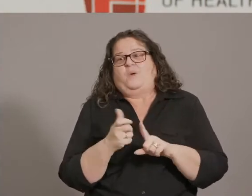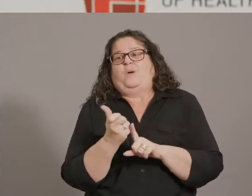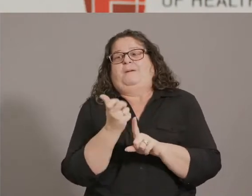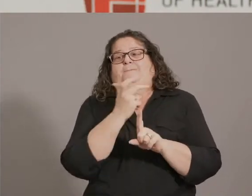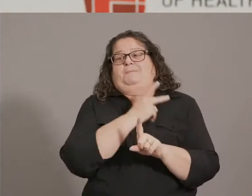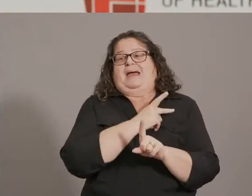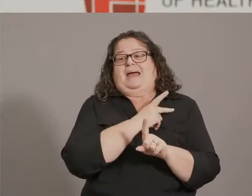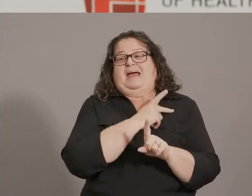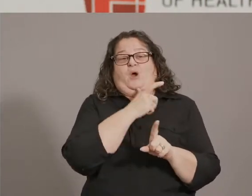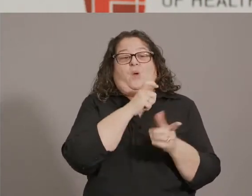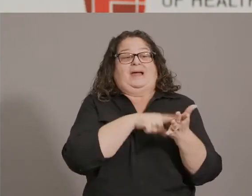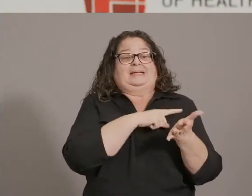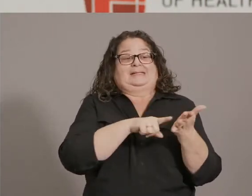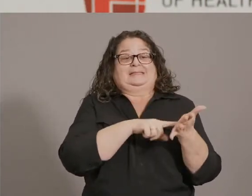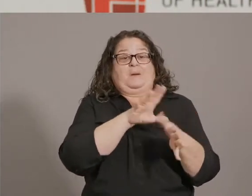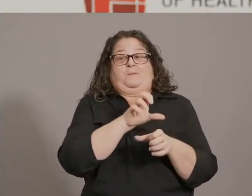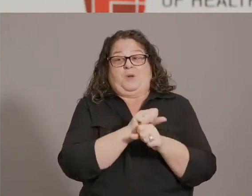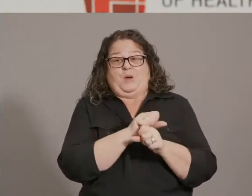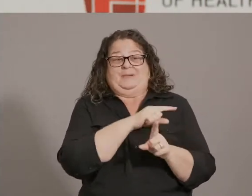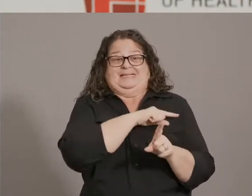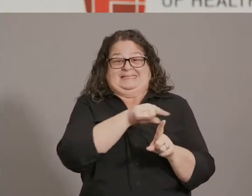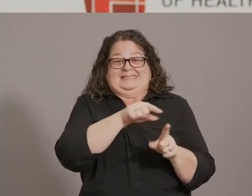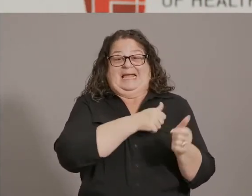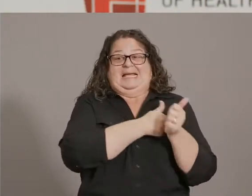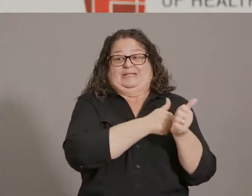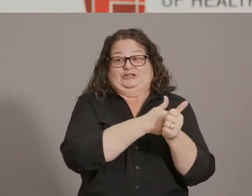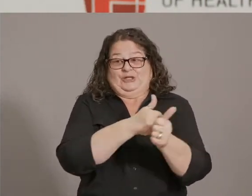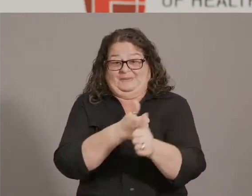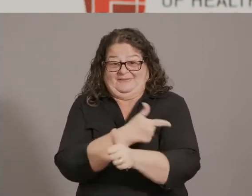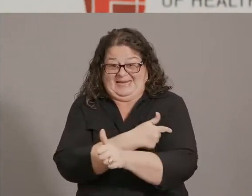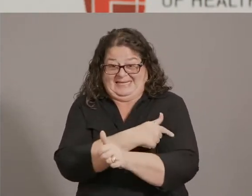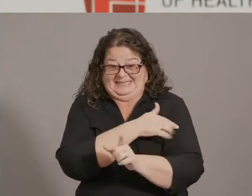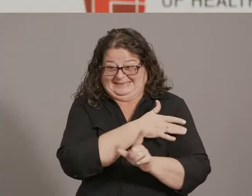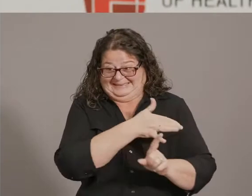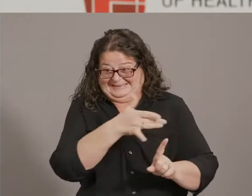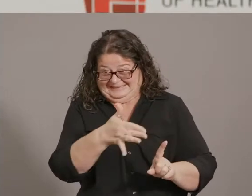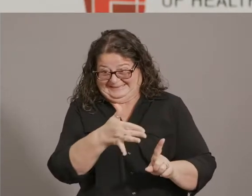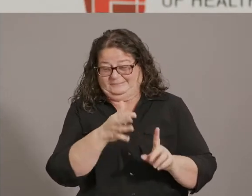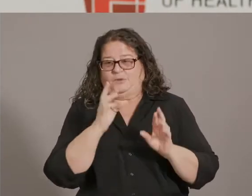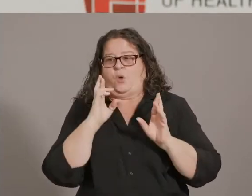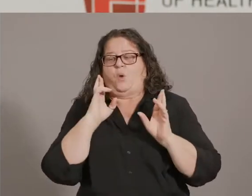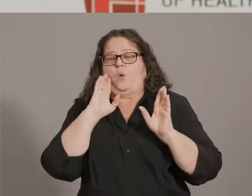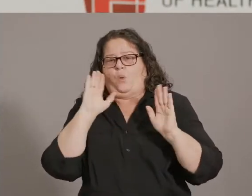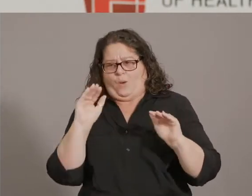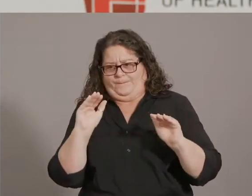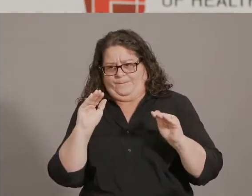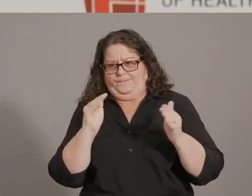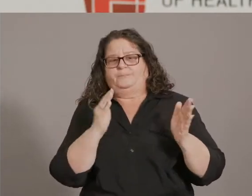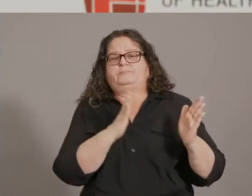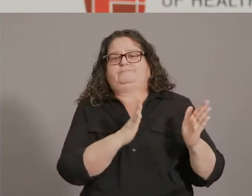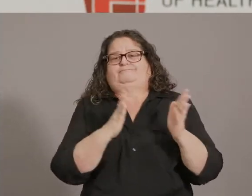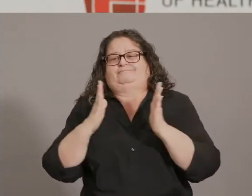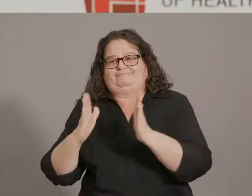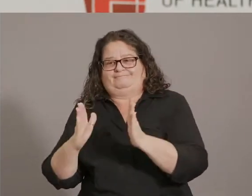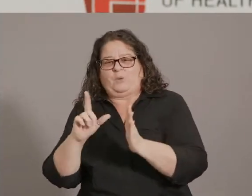had to cancel those appointments throughout the state, and can stay on track. But right now we're administering